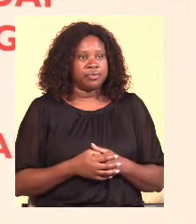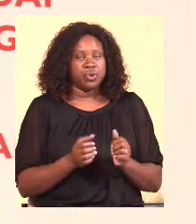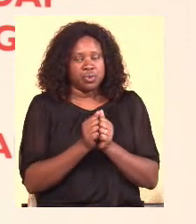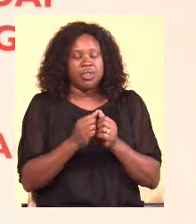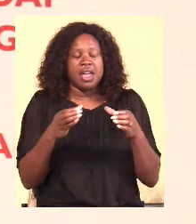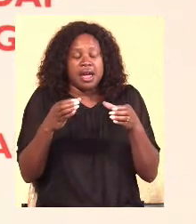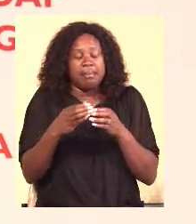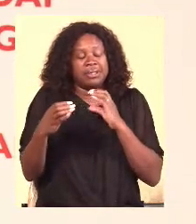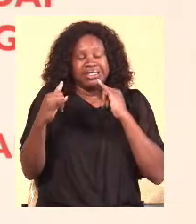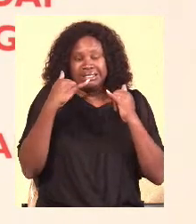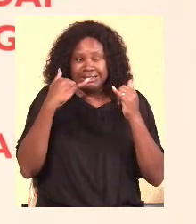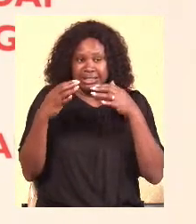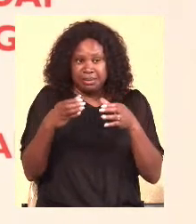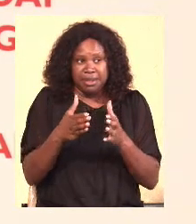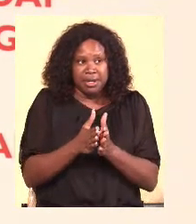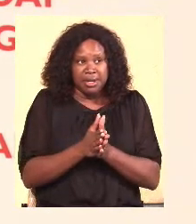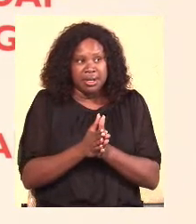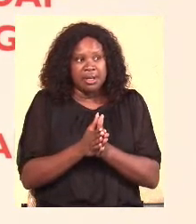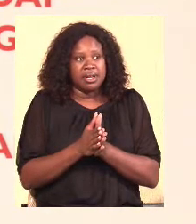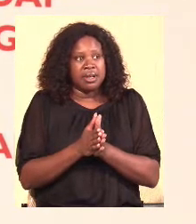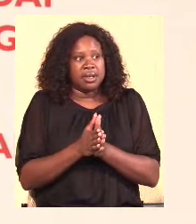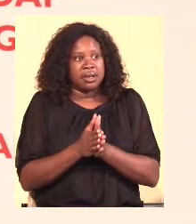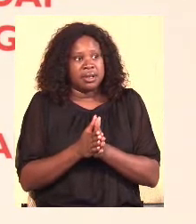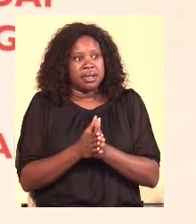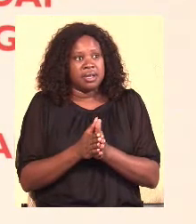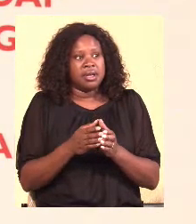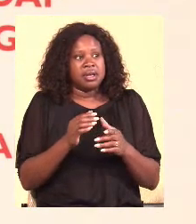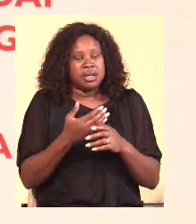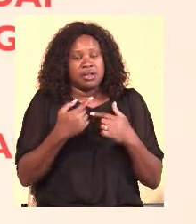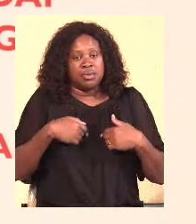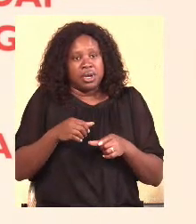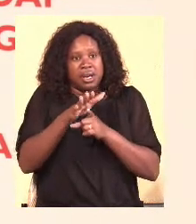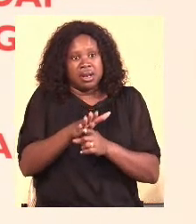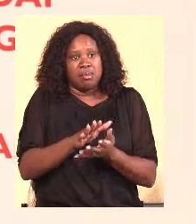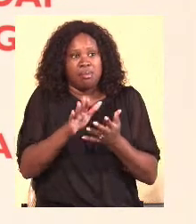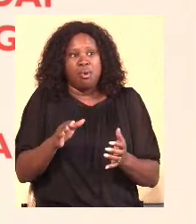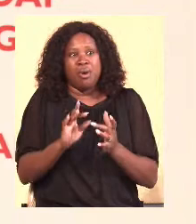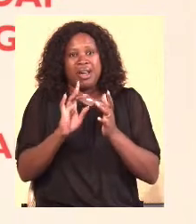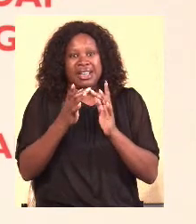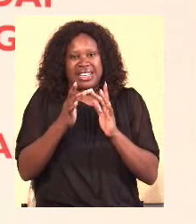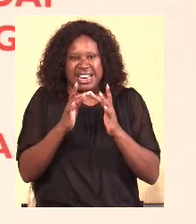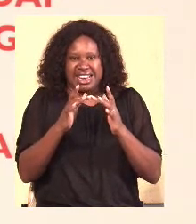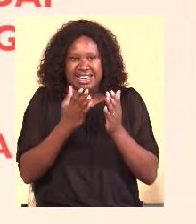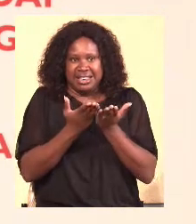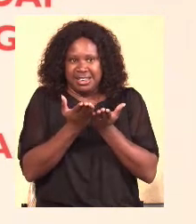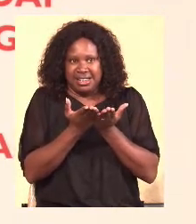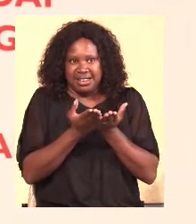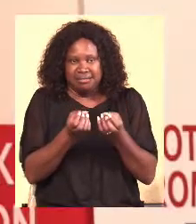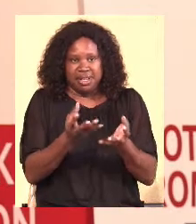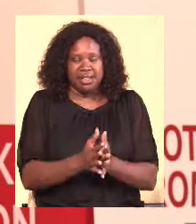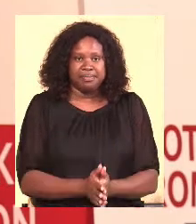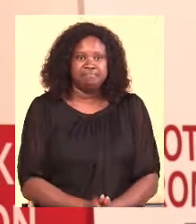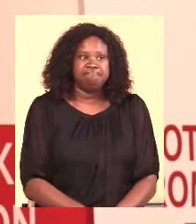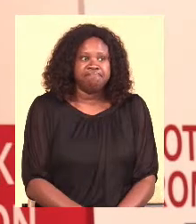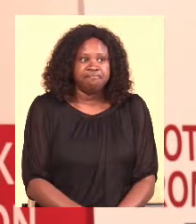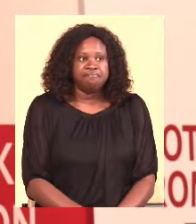telecommunication companies, because in this situation, we more rely on internet service provision to students.